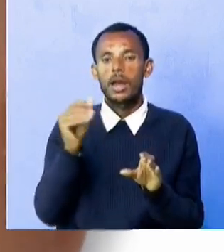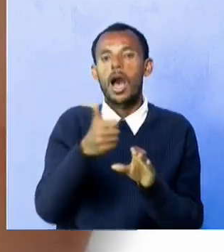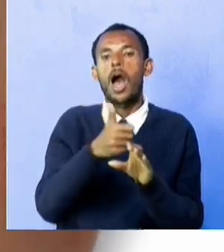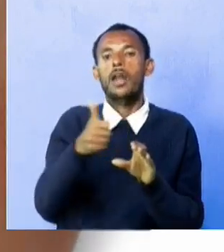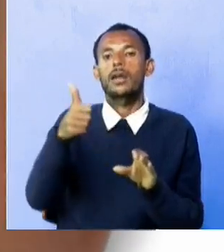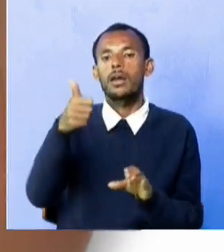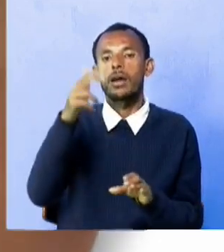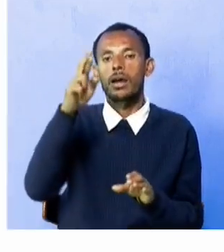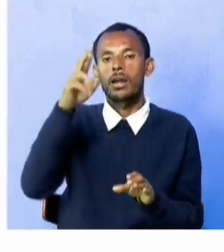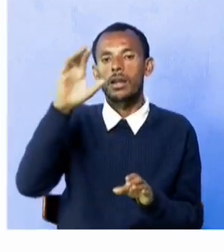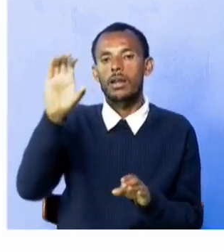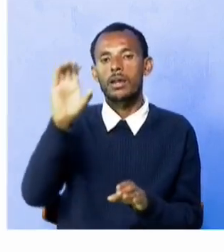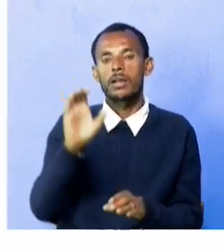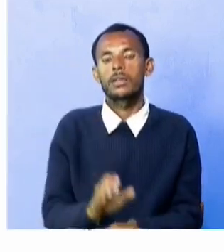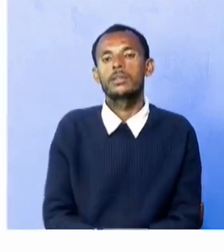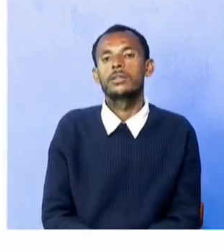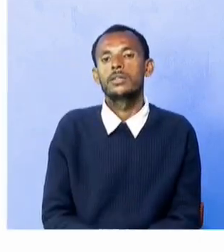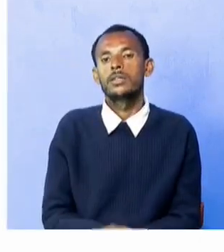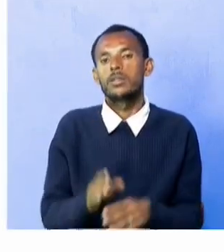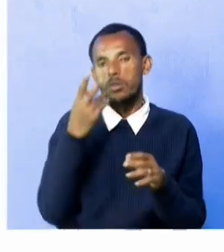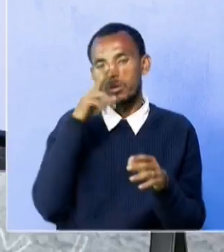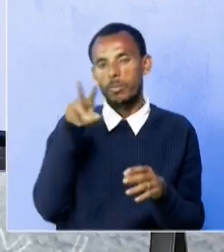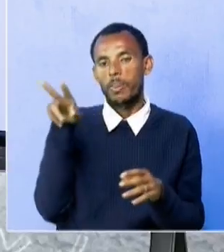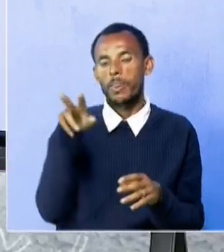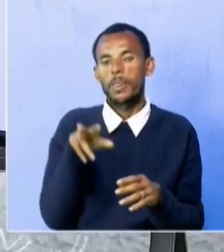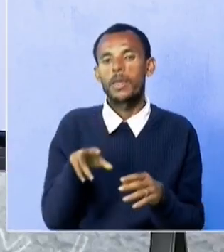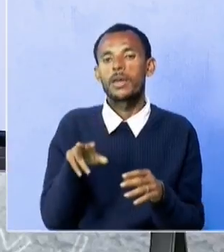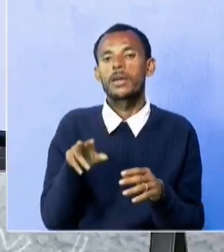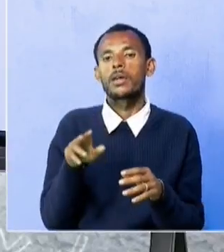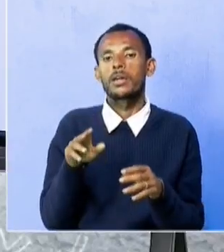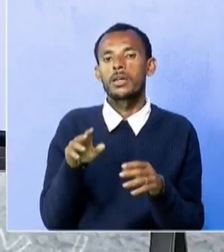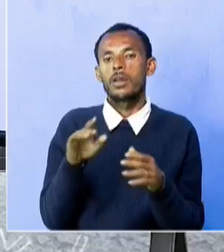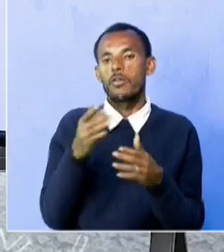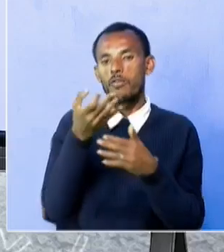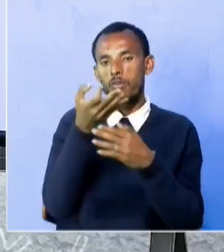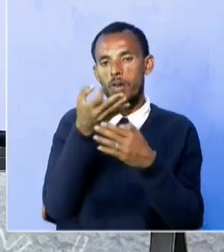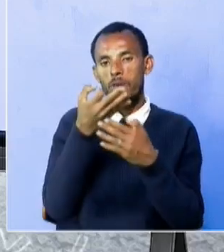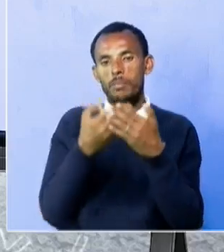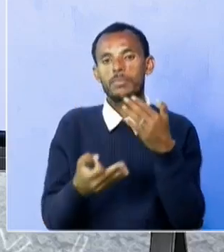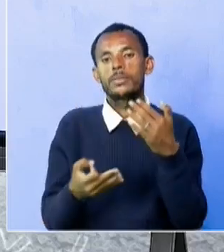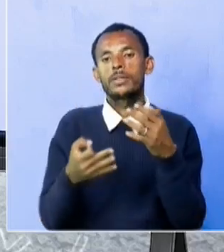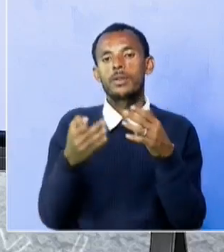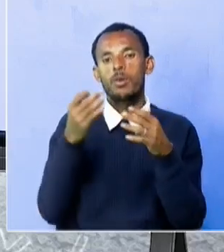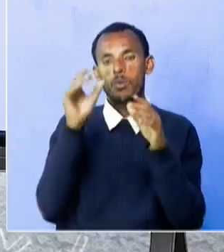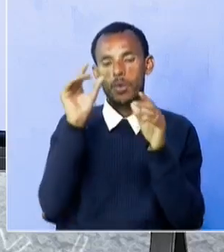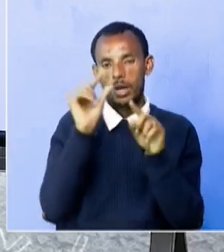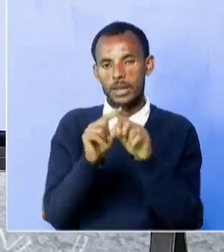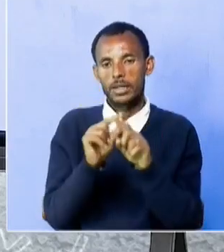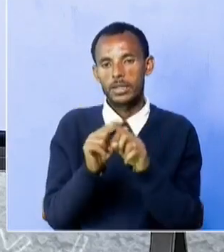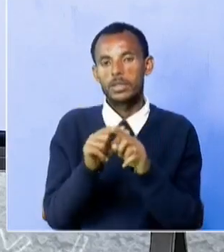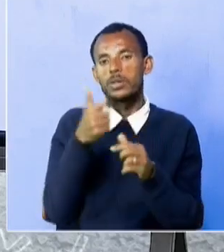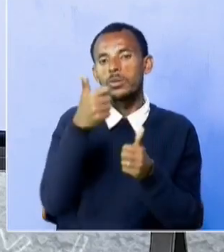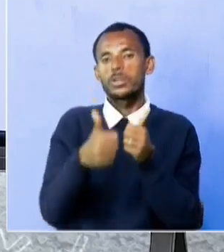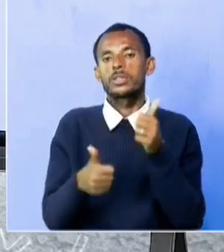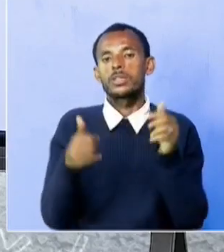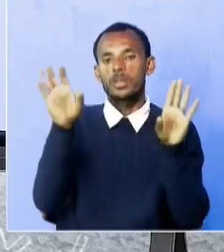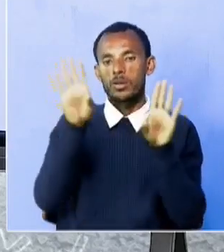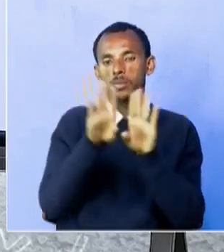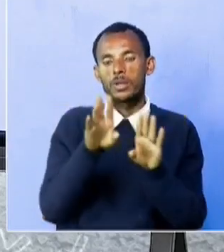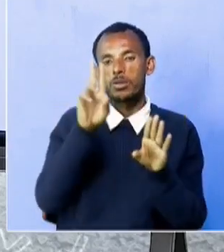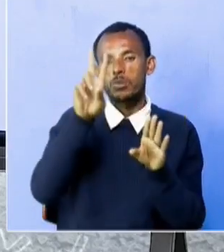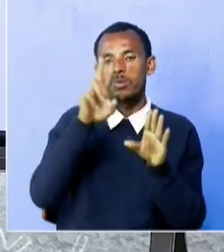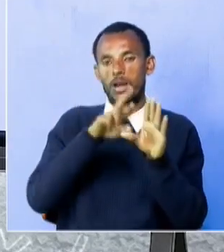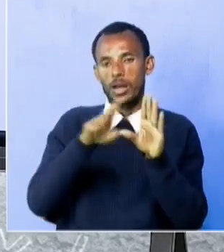arc. Okay, look, in our former terminology, we have seen a sector which is enclosed by two radii